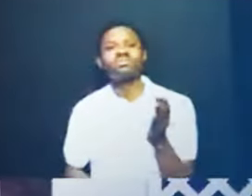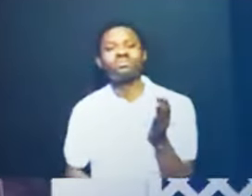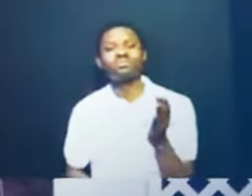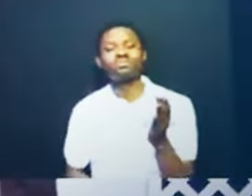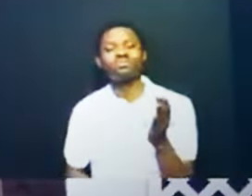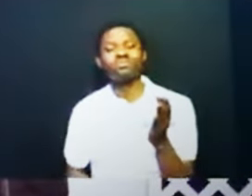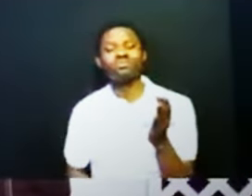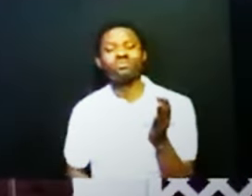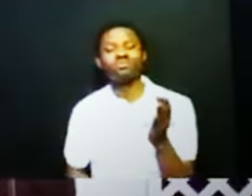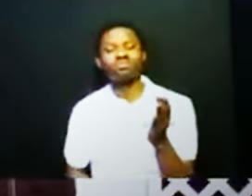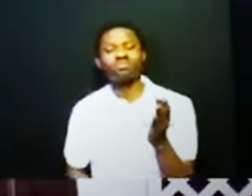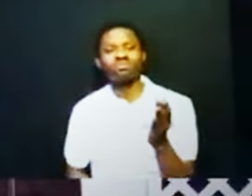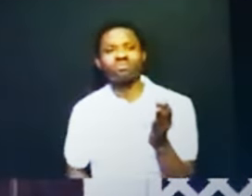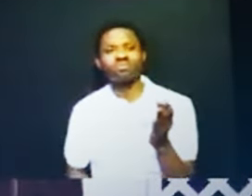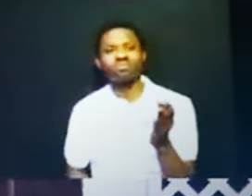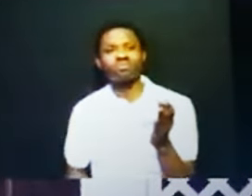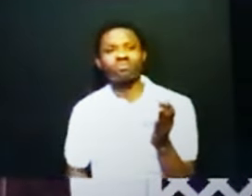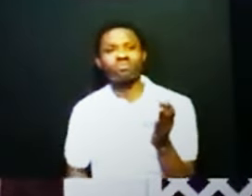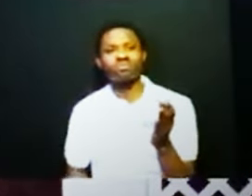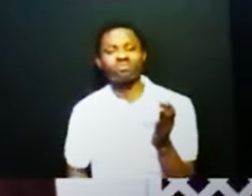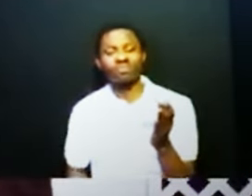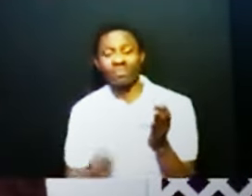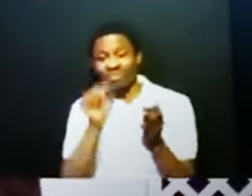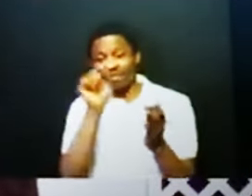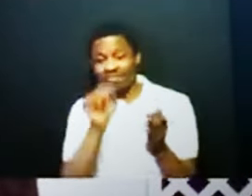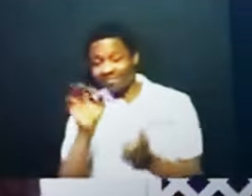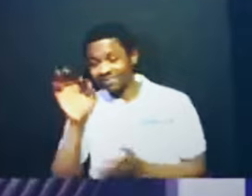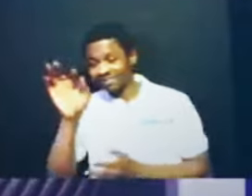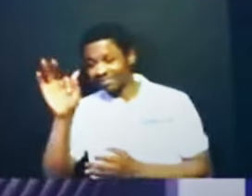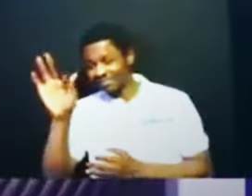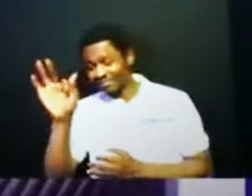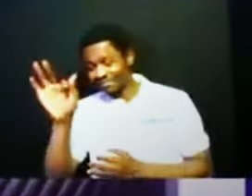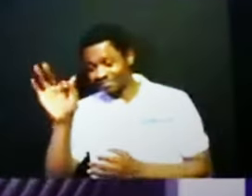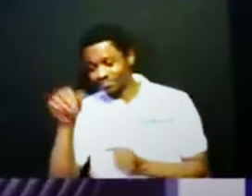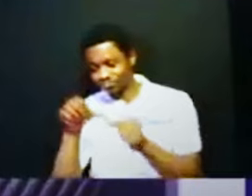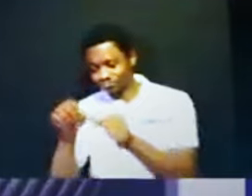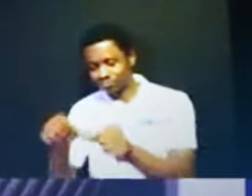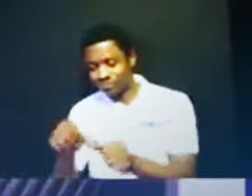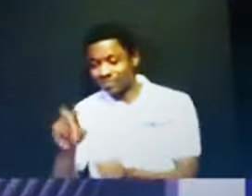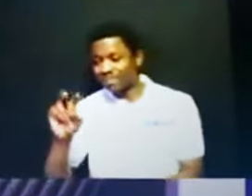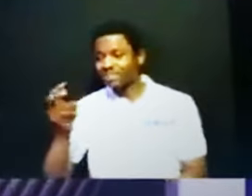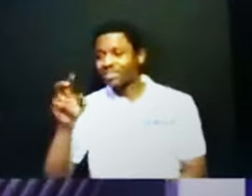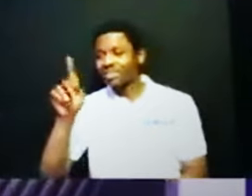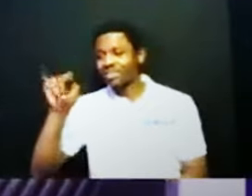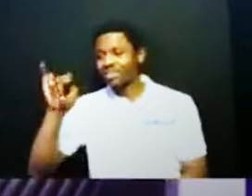Sembi, and when you mummy and son, it did so. Verse 19. It was when you mudum chrono,